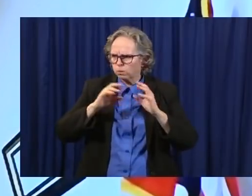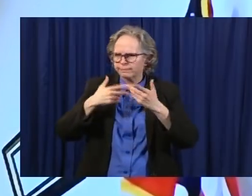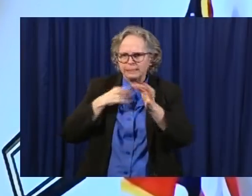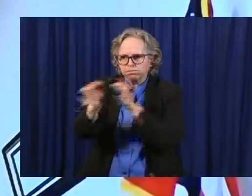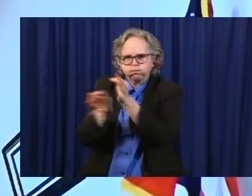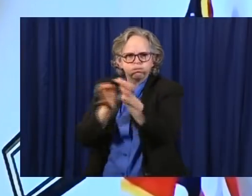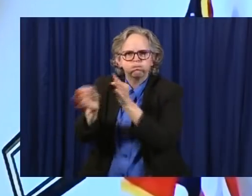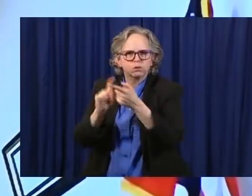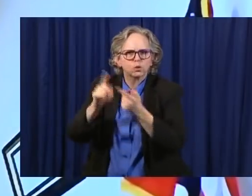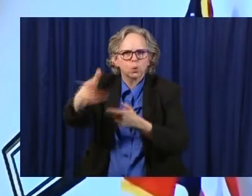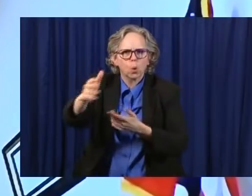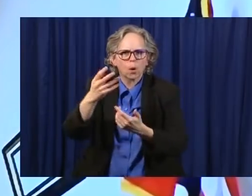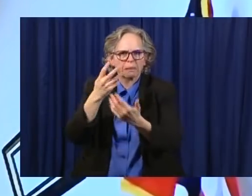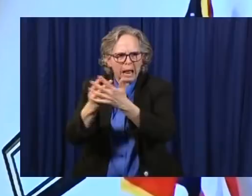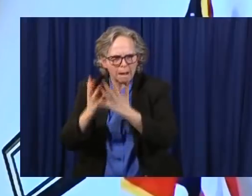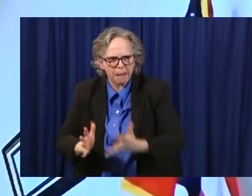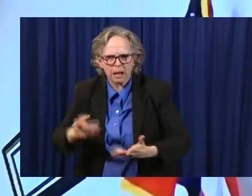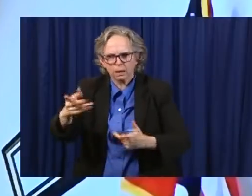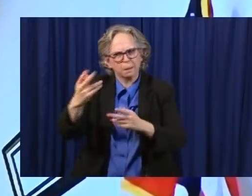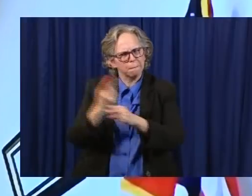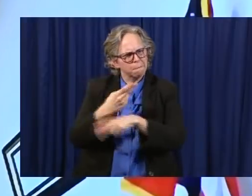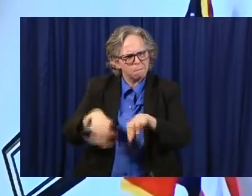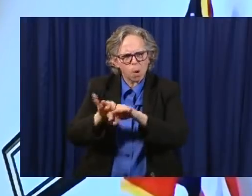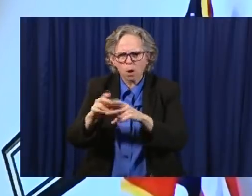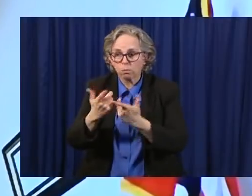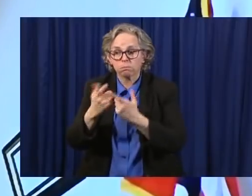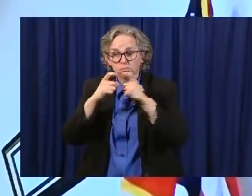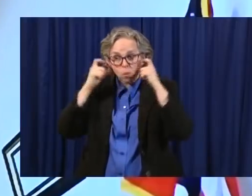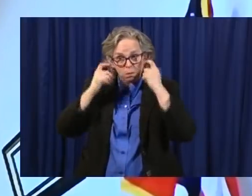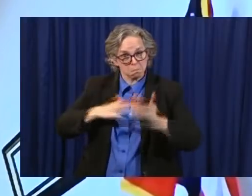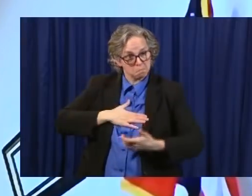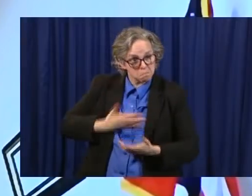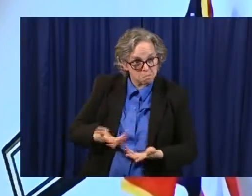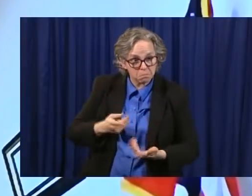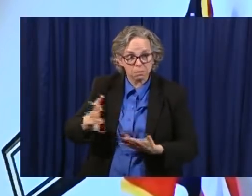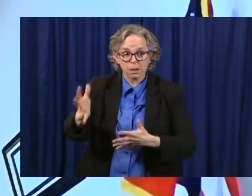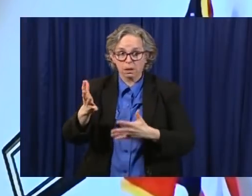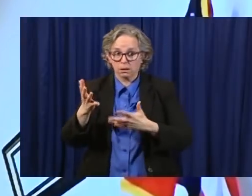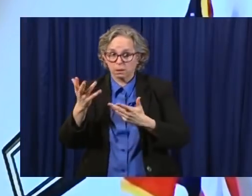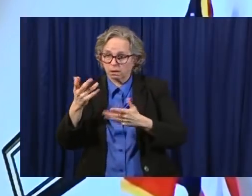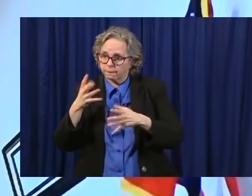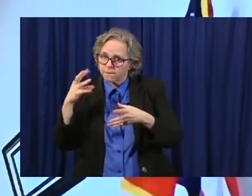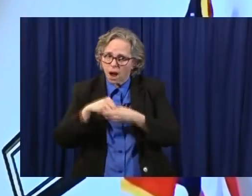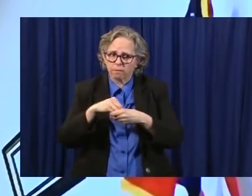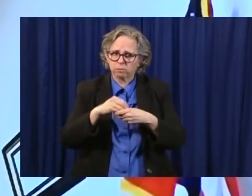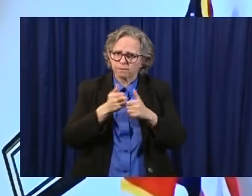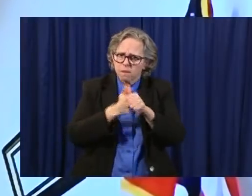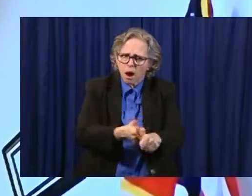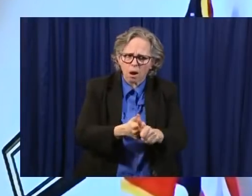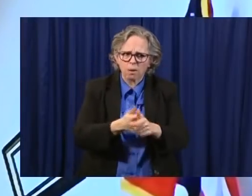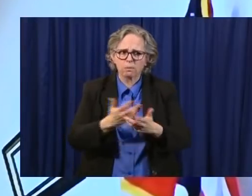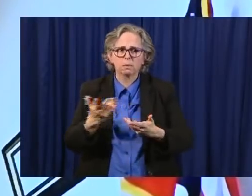masks. They participate with the governor in the early release program.